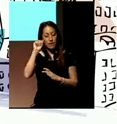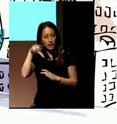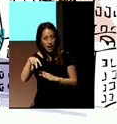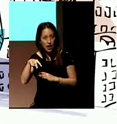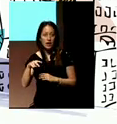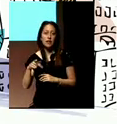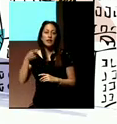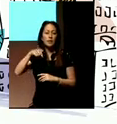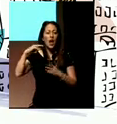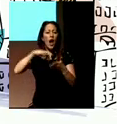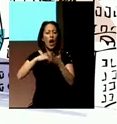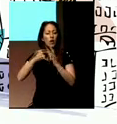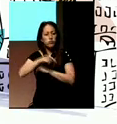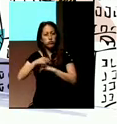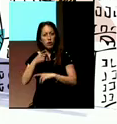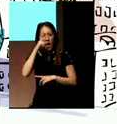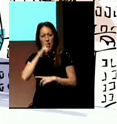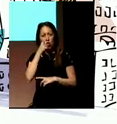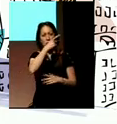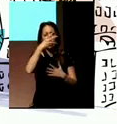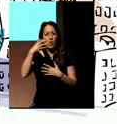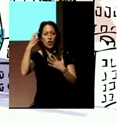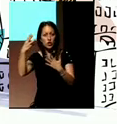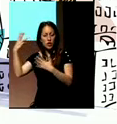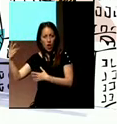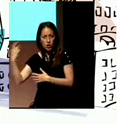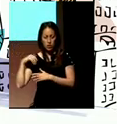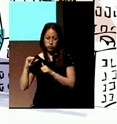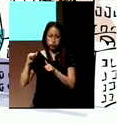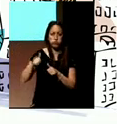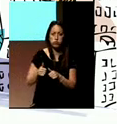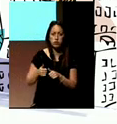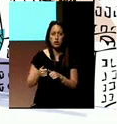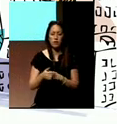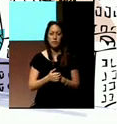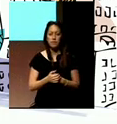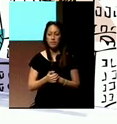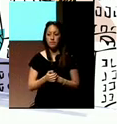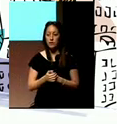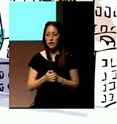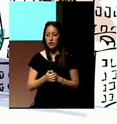studies company. She's an architect. She has been an architect since 1982.